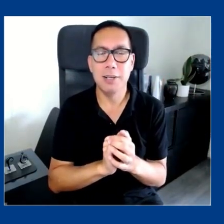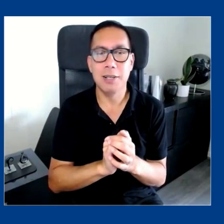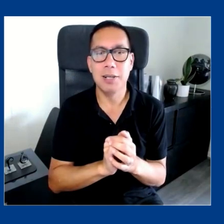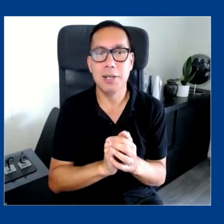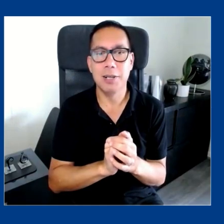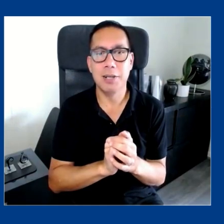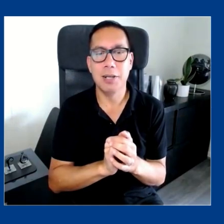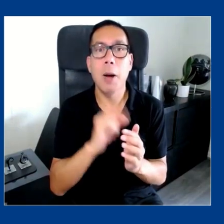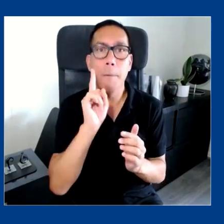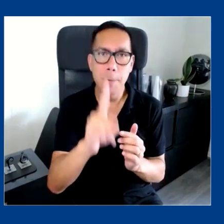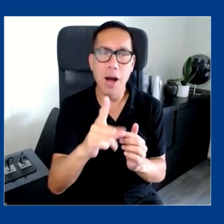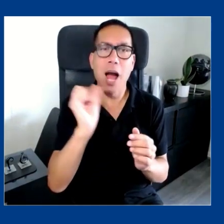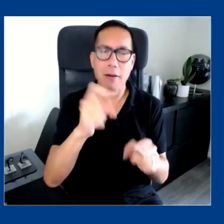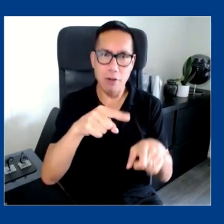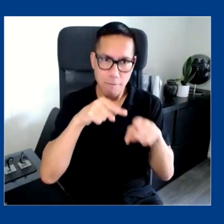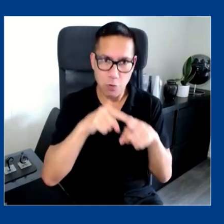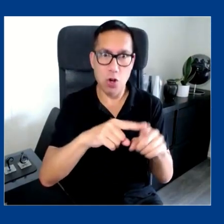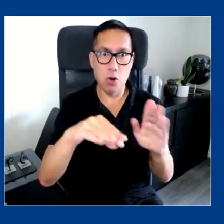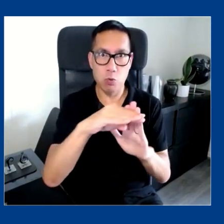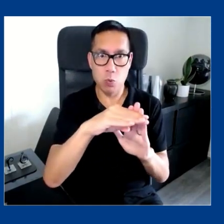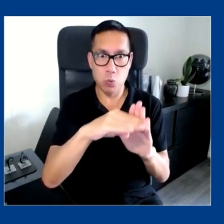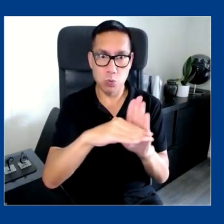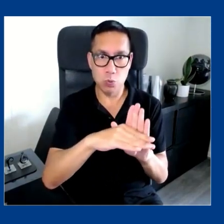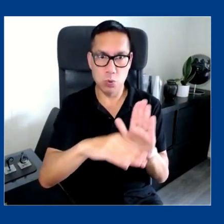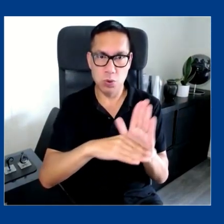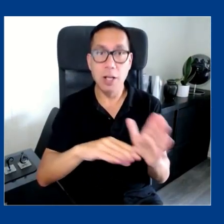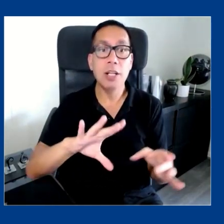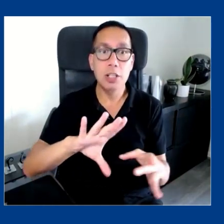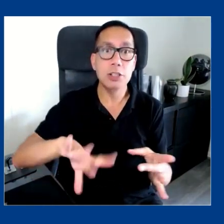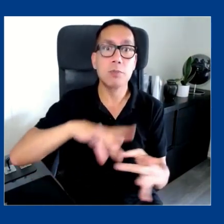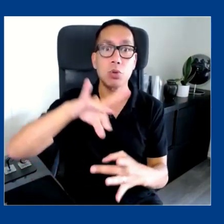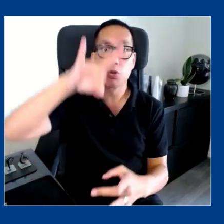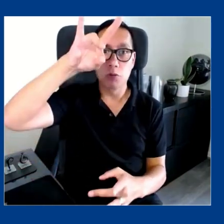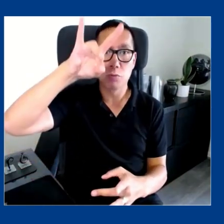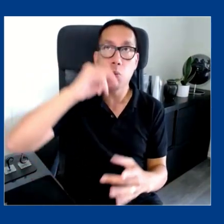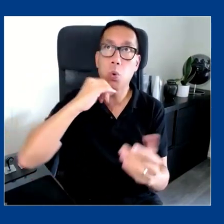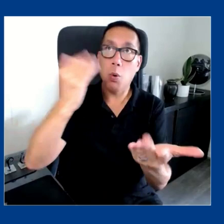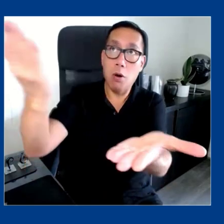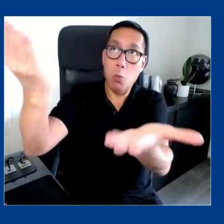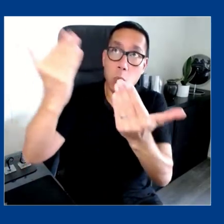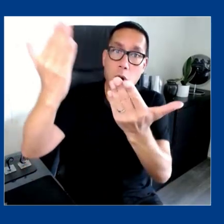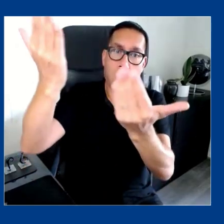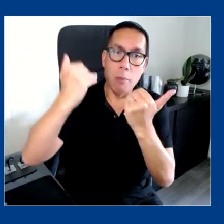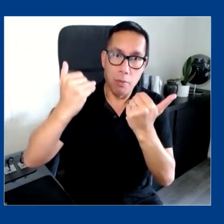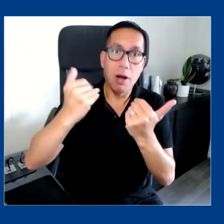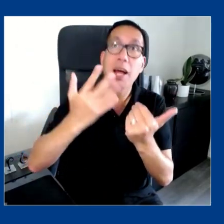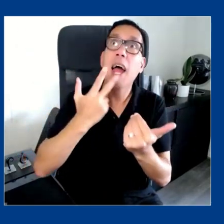followed ethically and spiritually by the people. Otherwise it would not work.